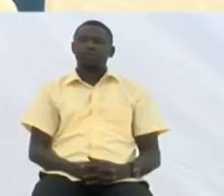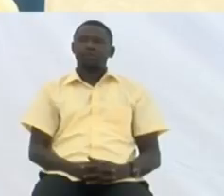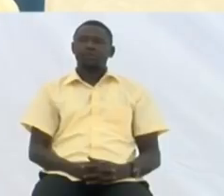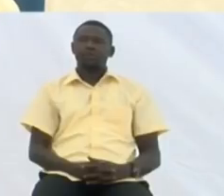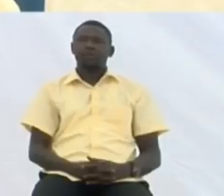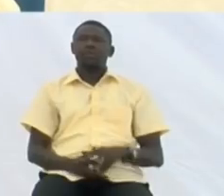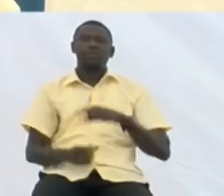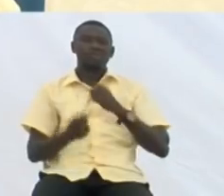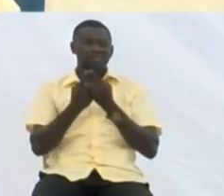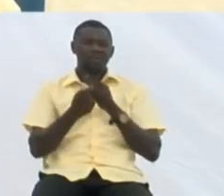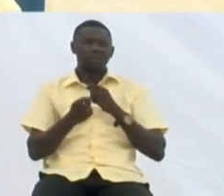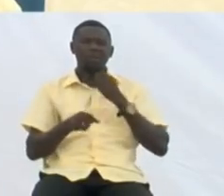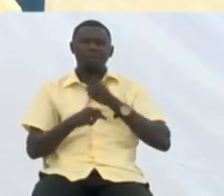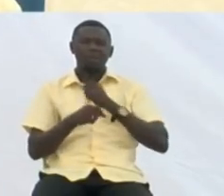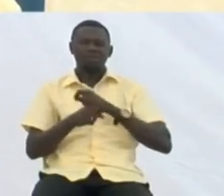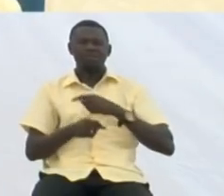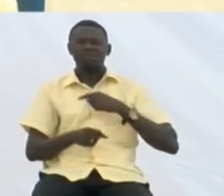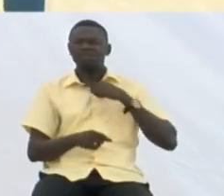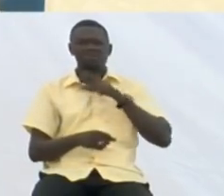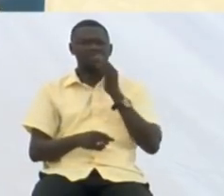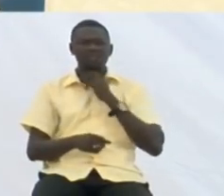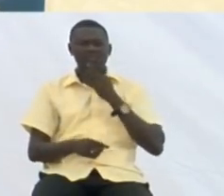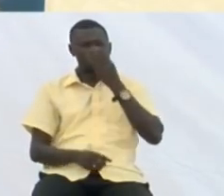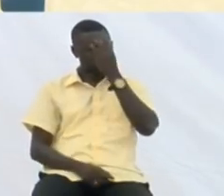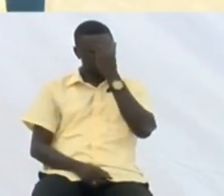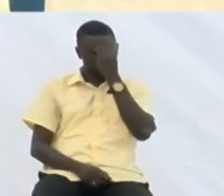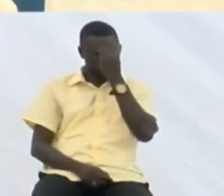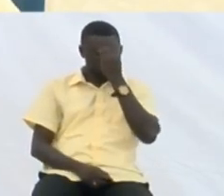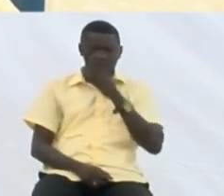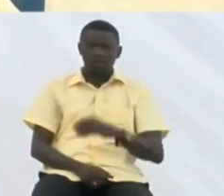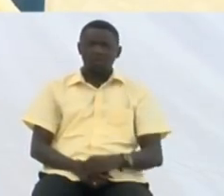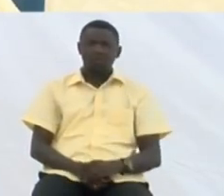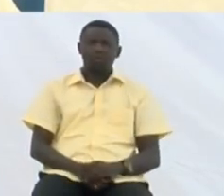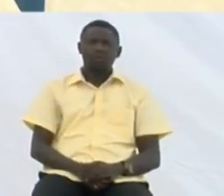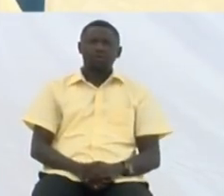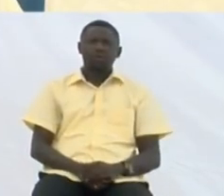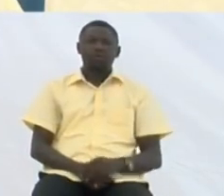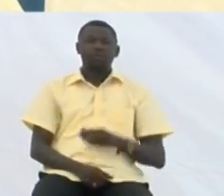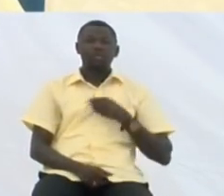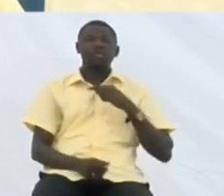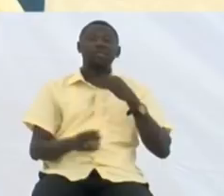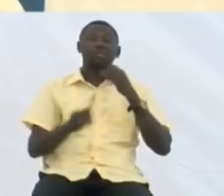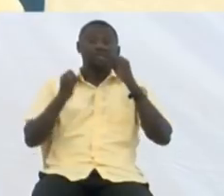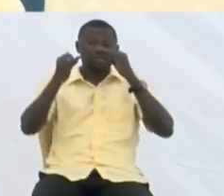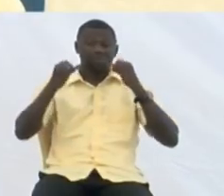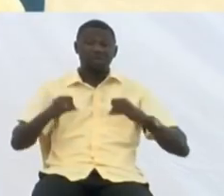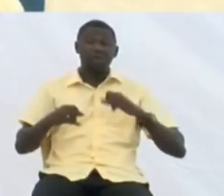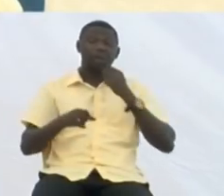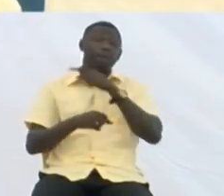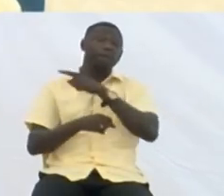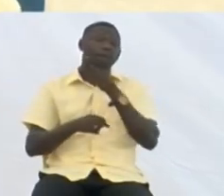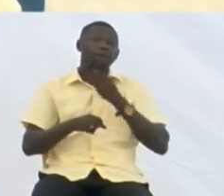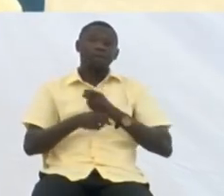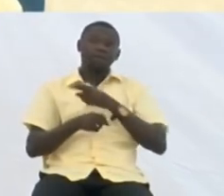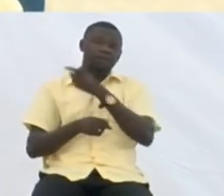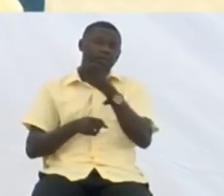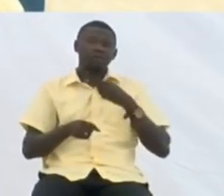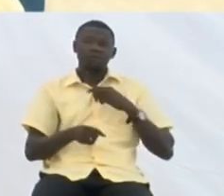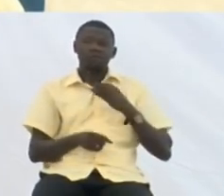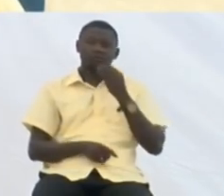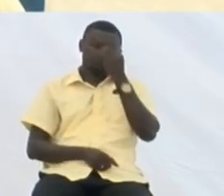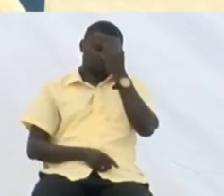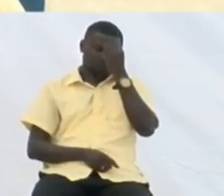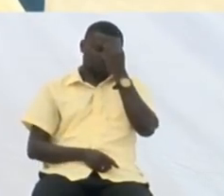This thing angered them a lot. My this statement angered them a lot. I was